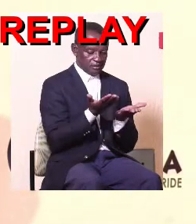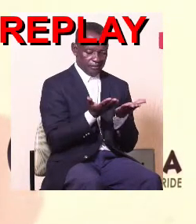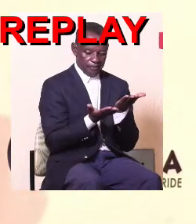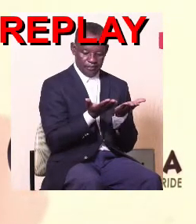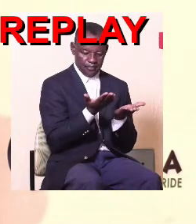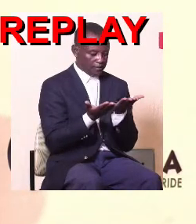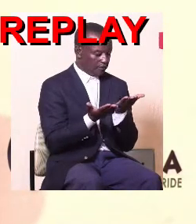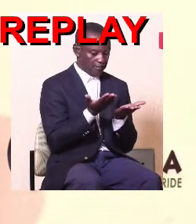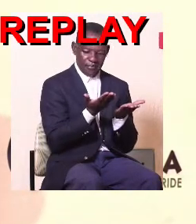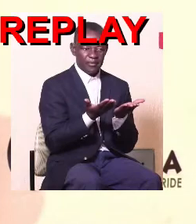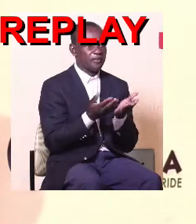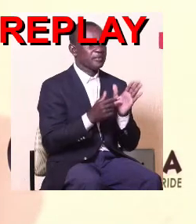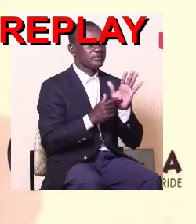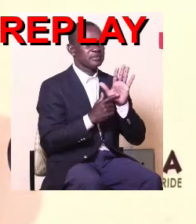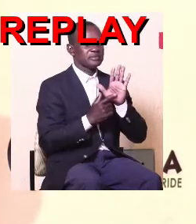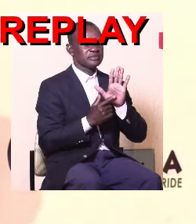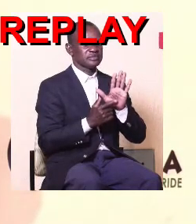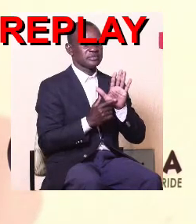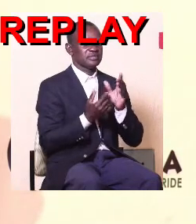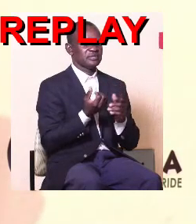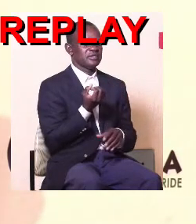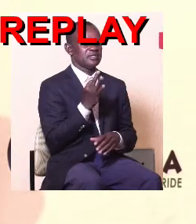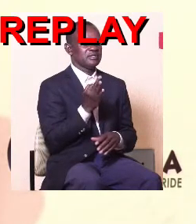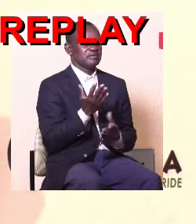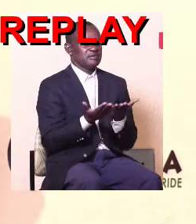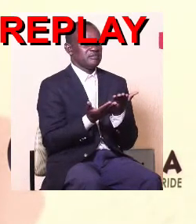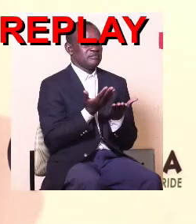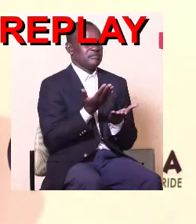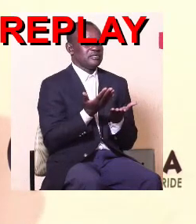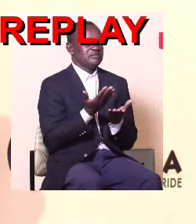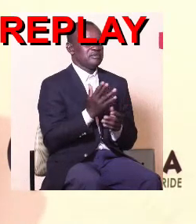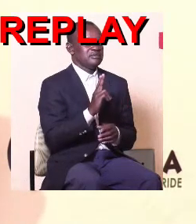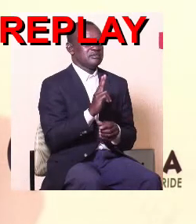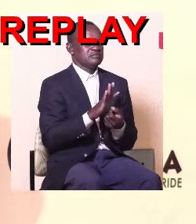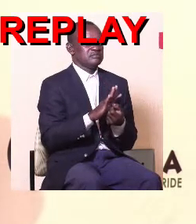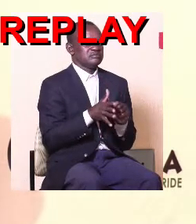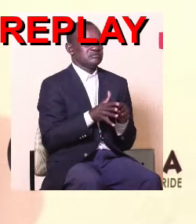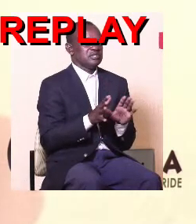indicate if you have one case, how many